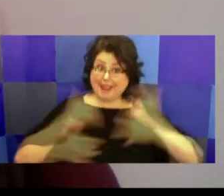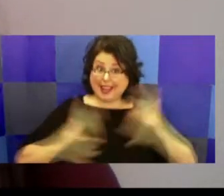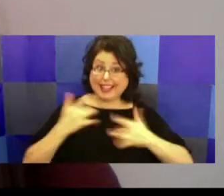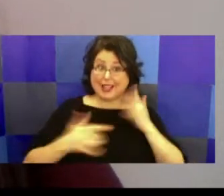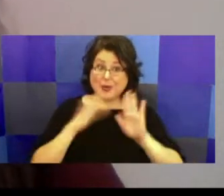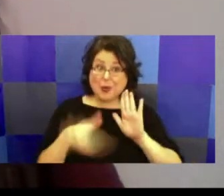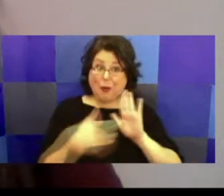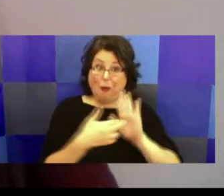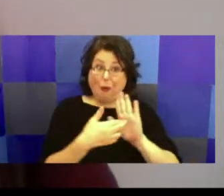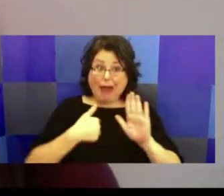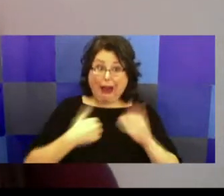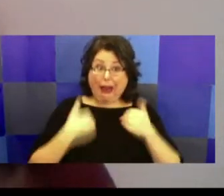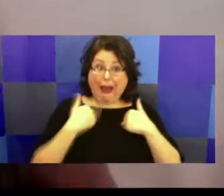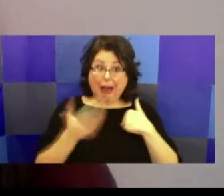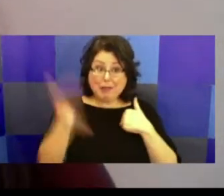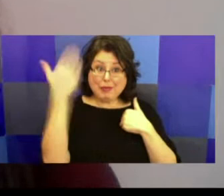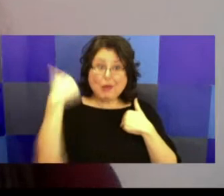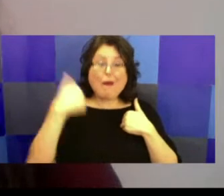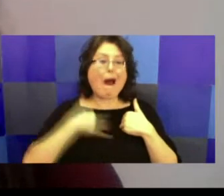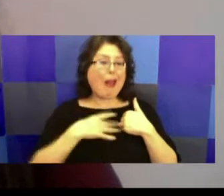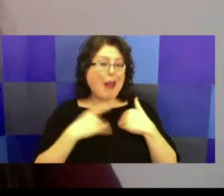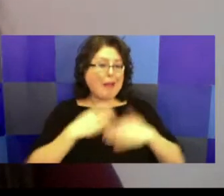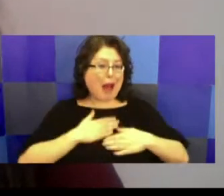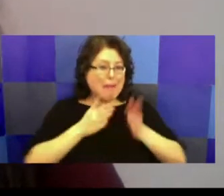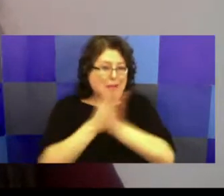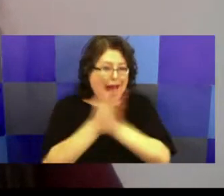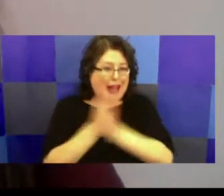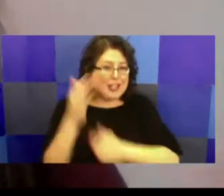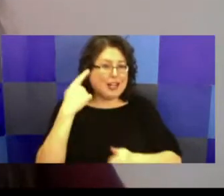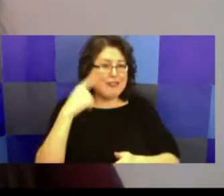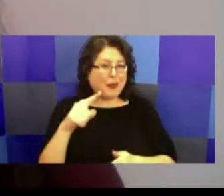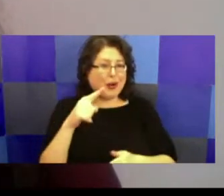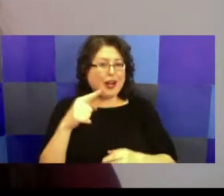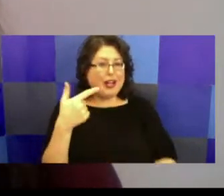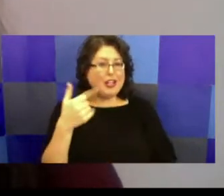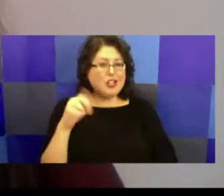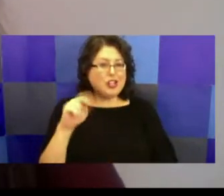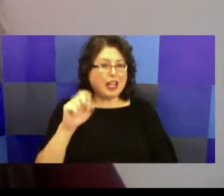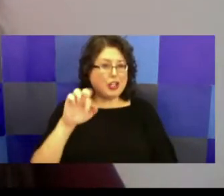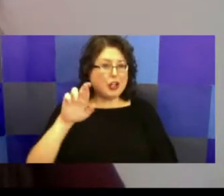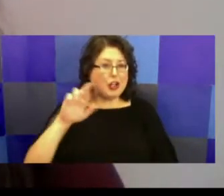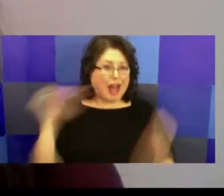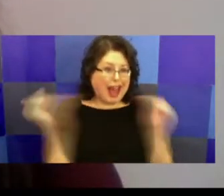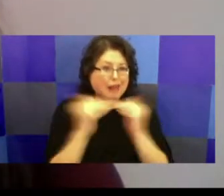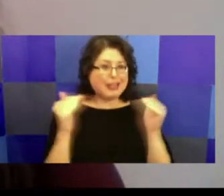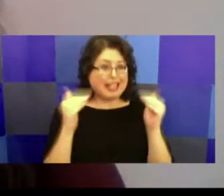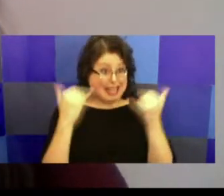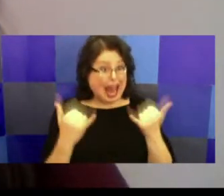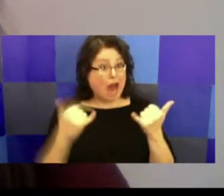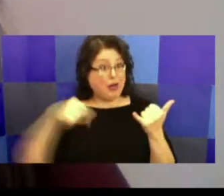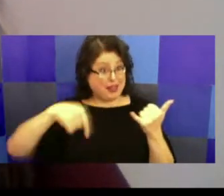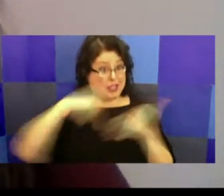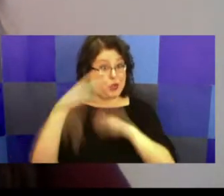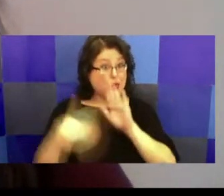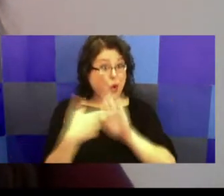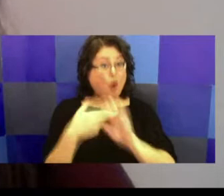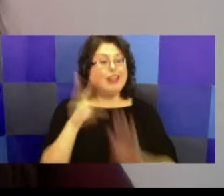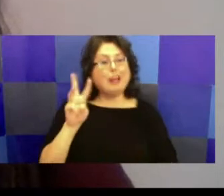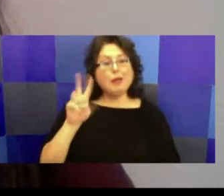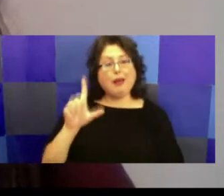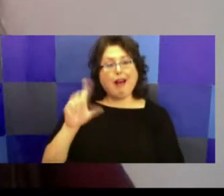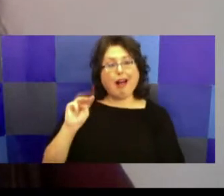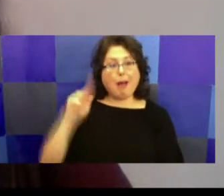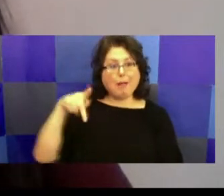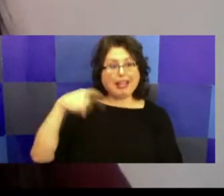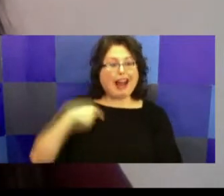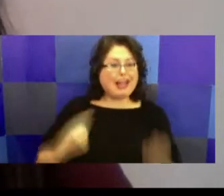and I like to bring my passion for gender equity and professional development into my role now. At WLMP, I support